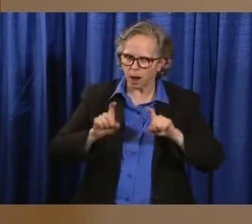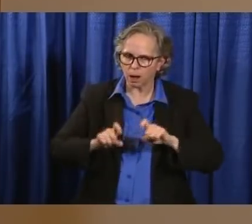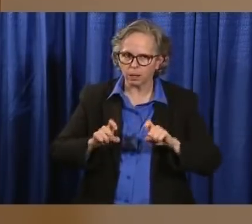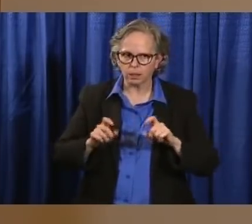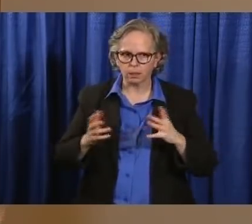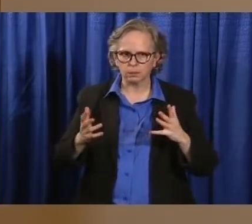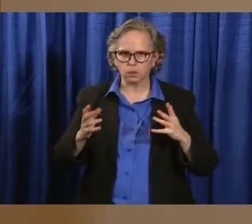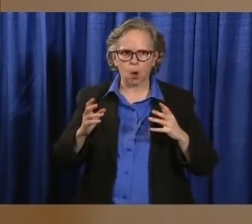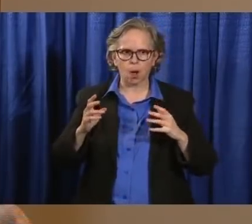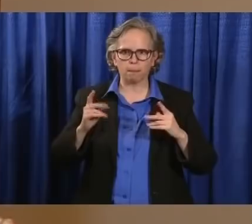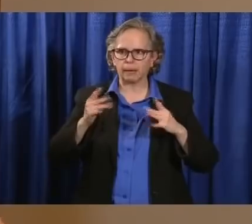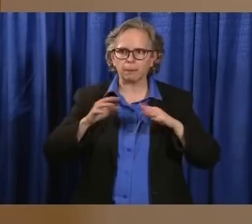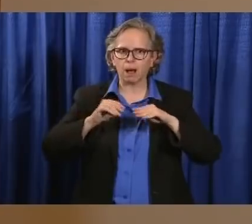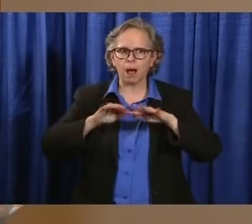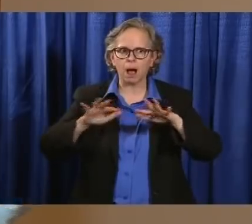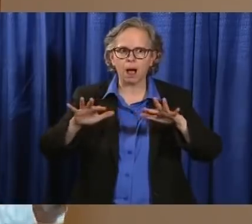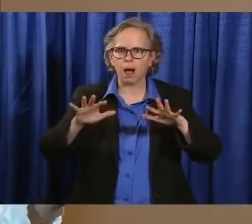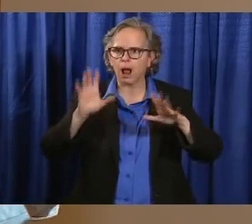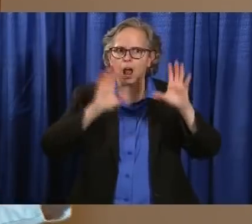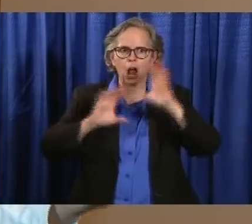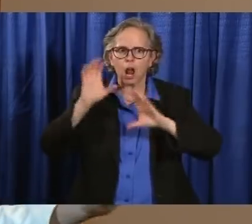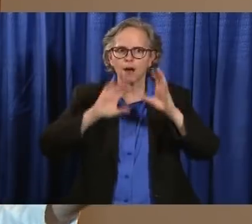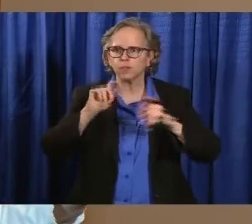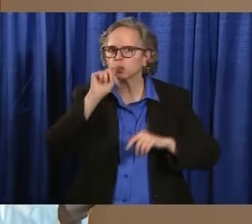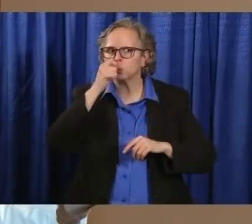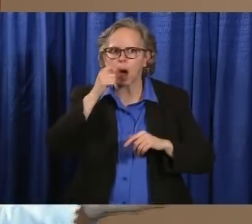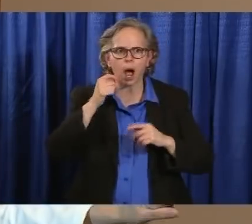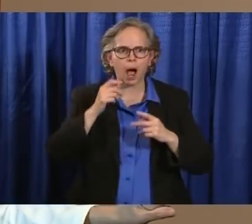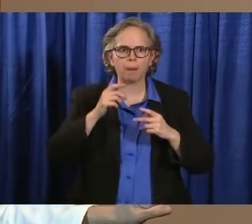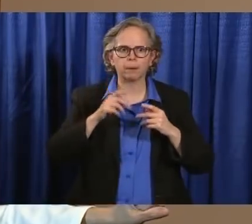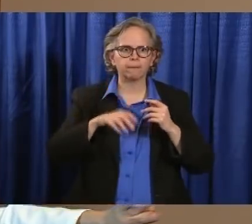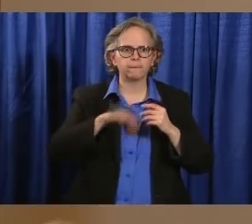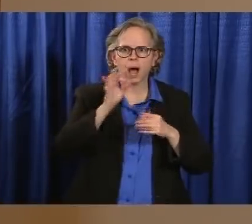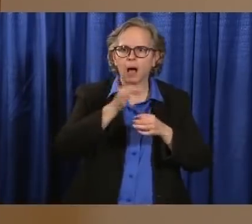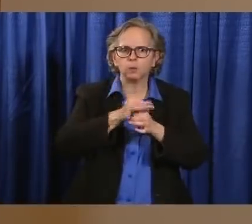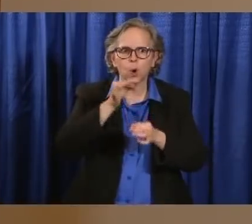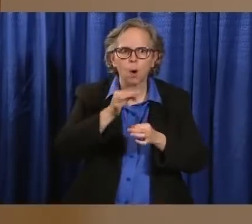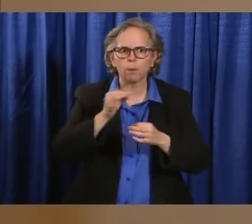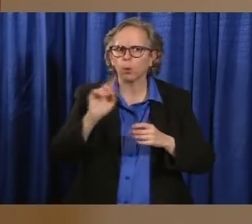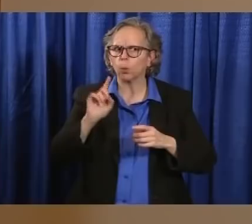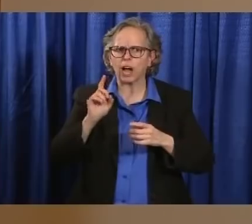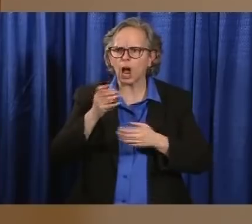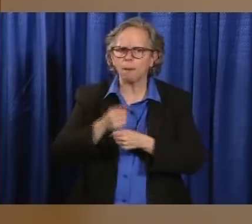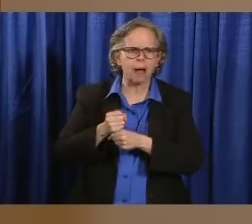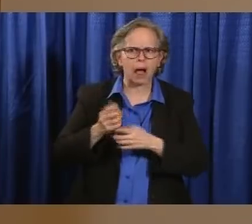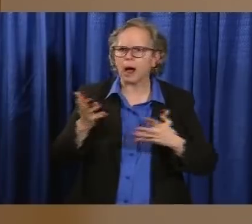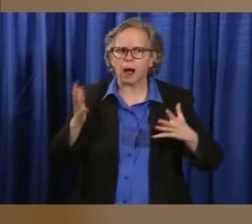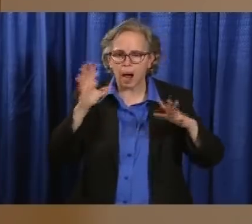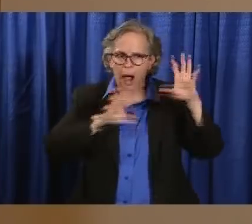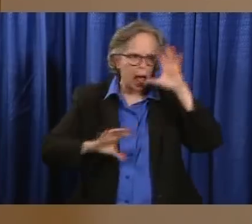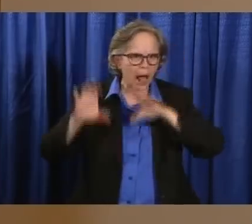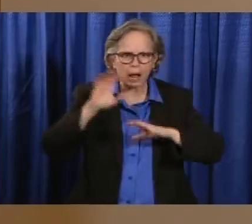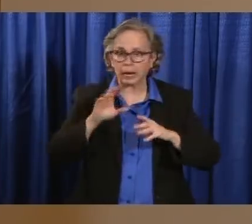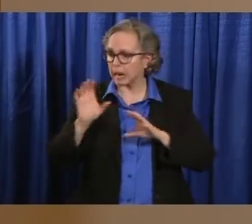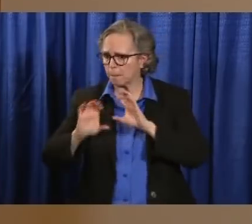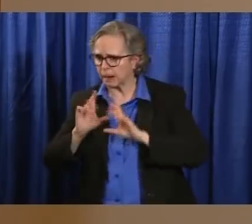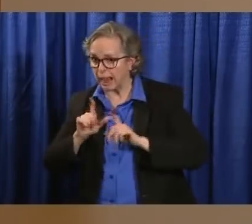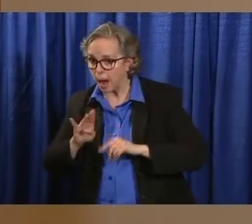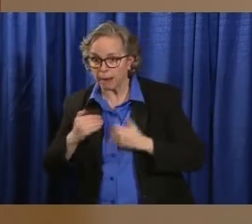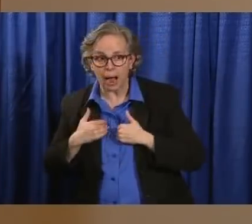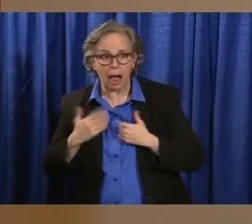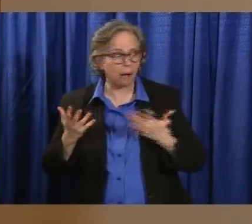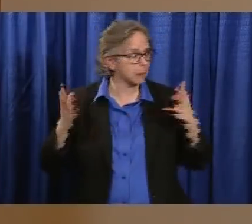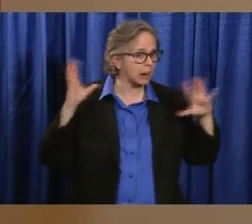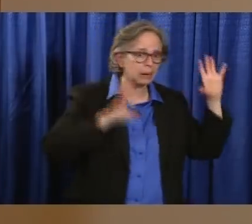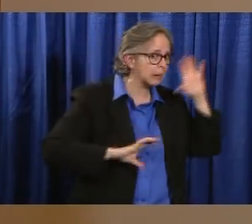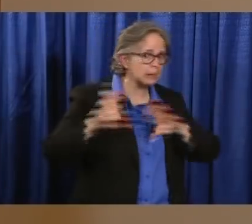cupboard and go find a tube wherever it's made, somewhere in a chem lab at OSU. And so it's just, all the parts and